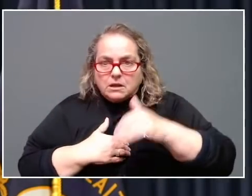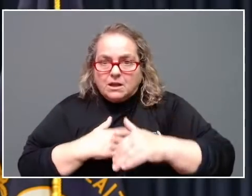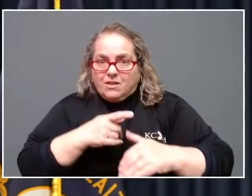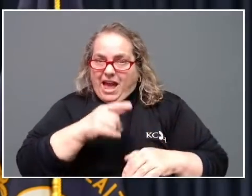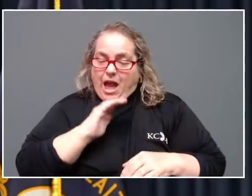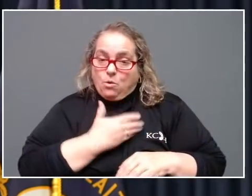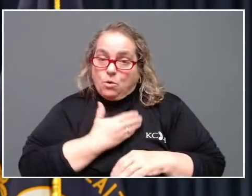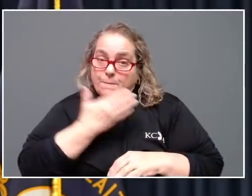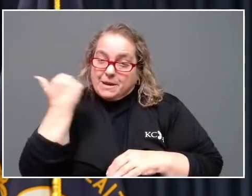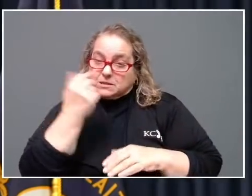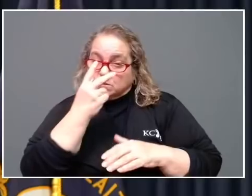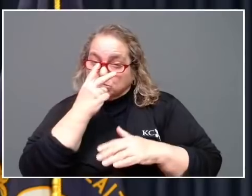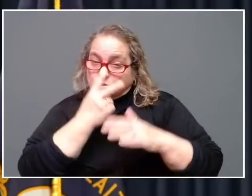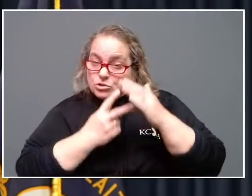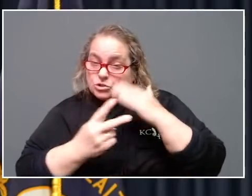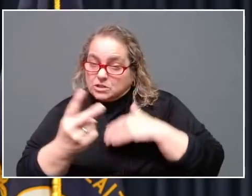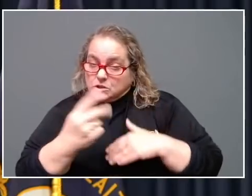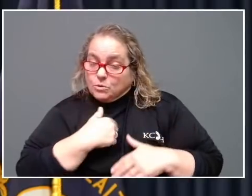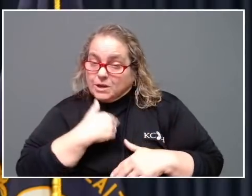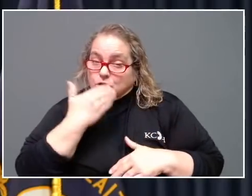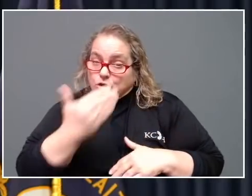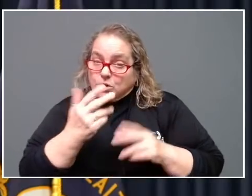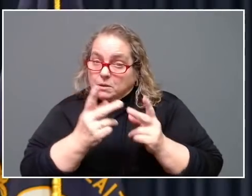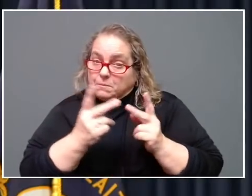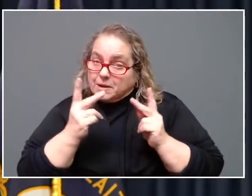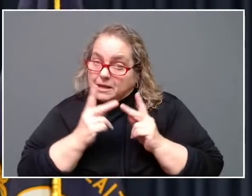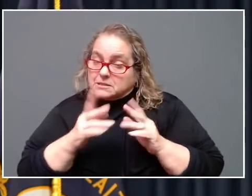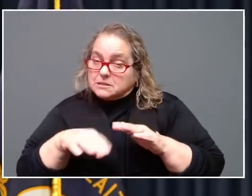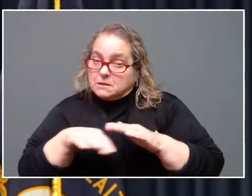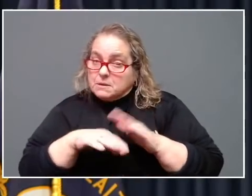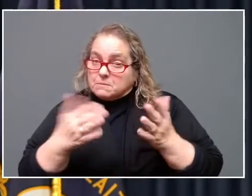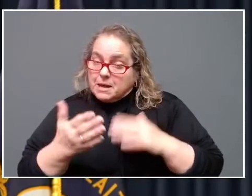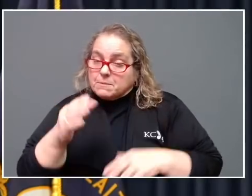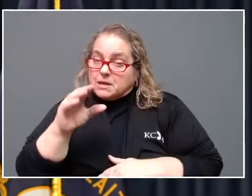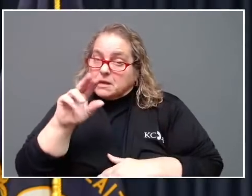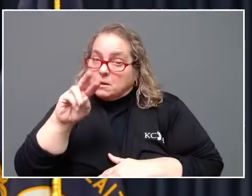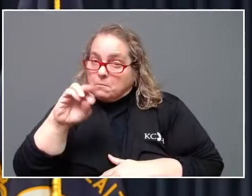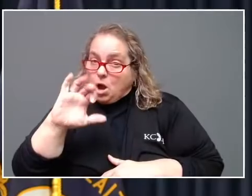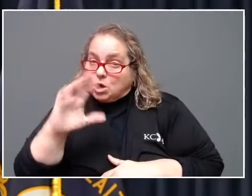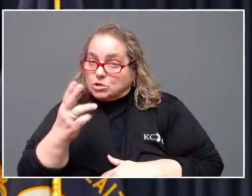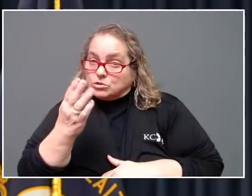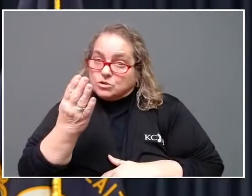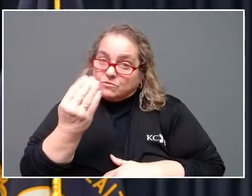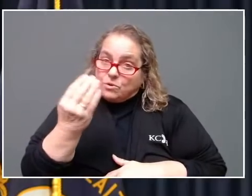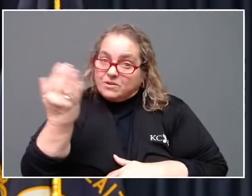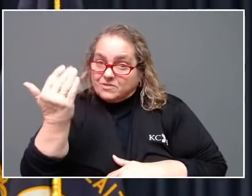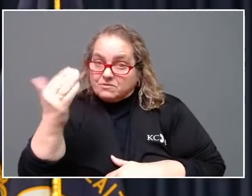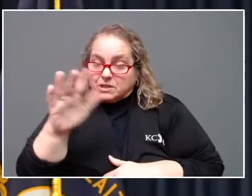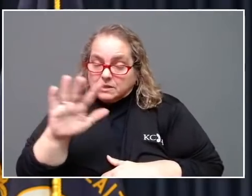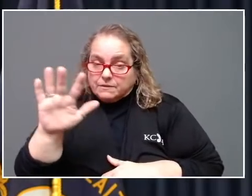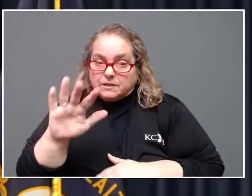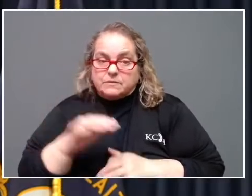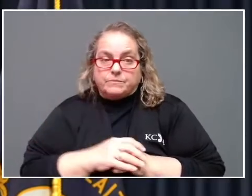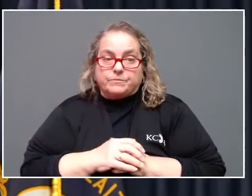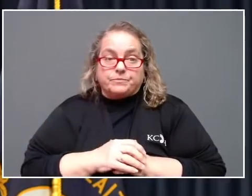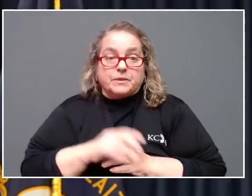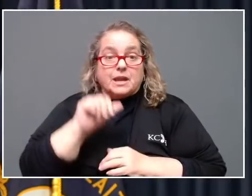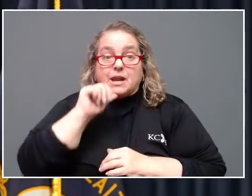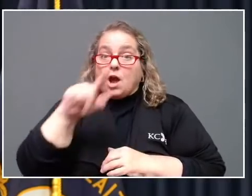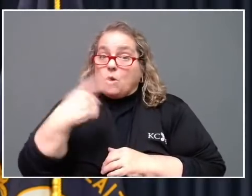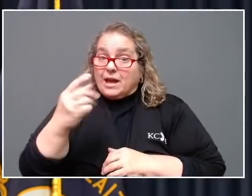be in a good place based on the current rate of falling cases. It's not just cases that are falling.